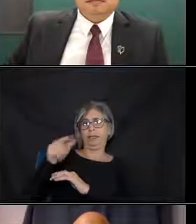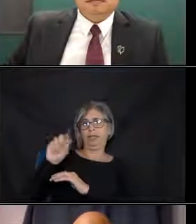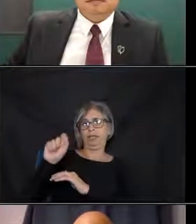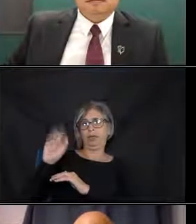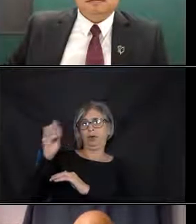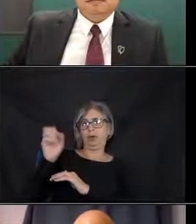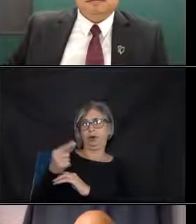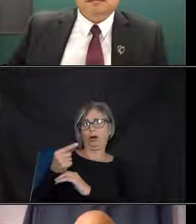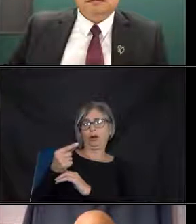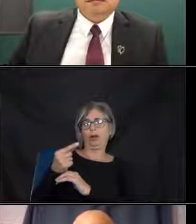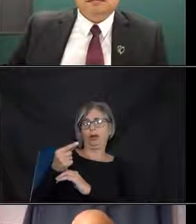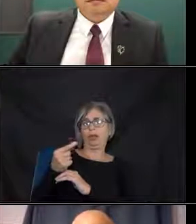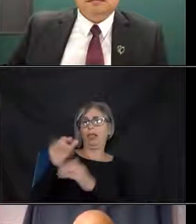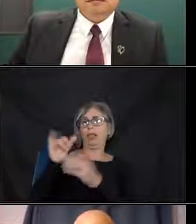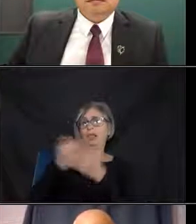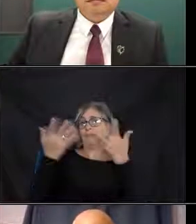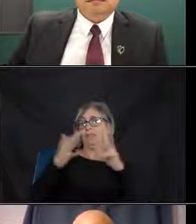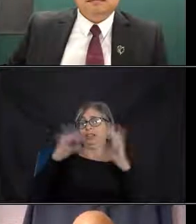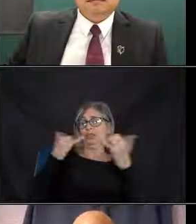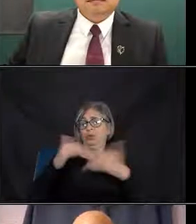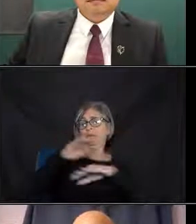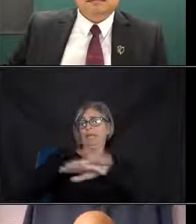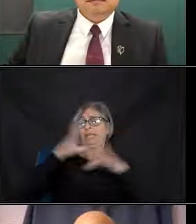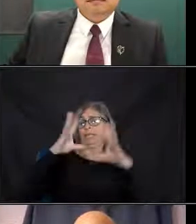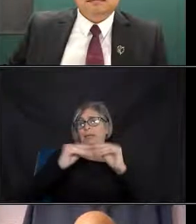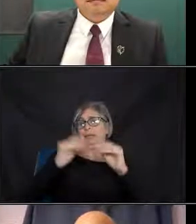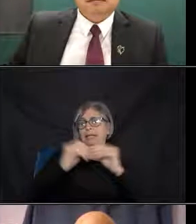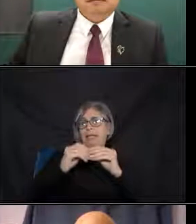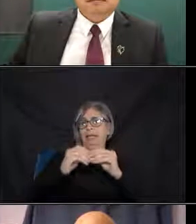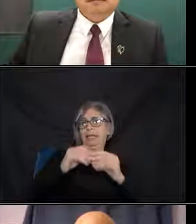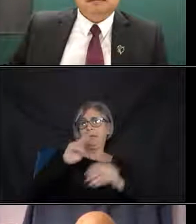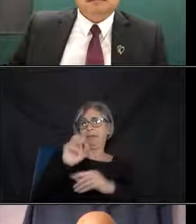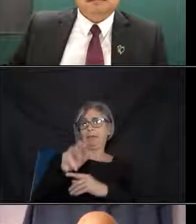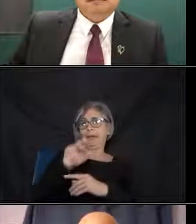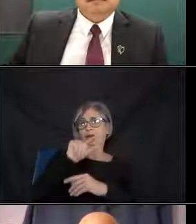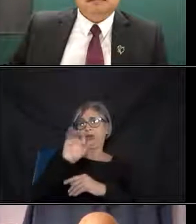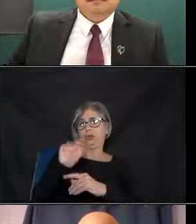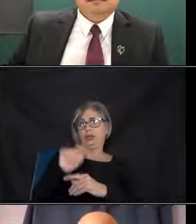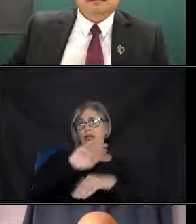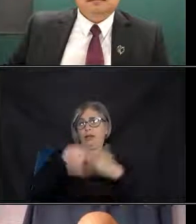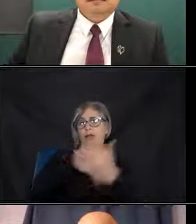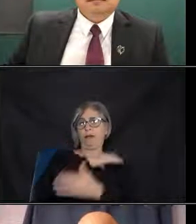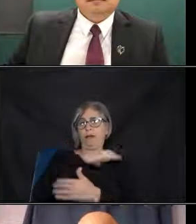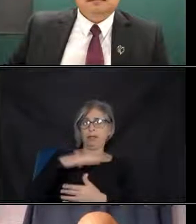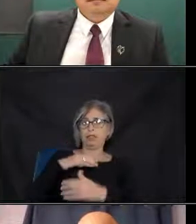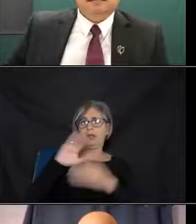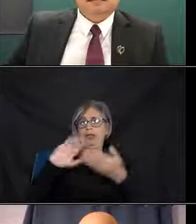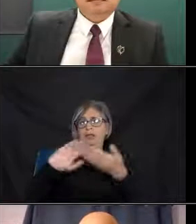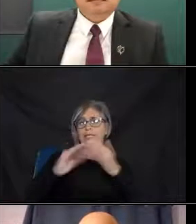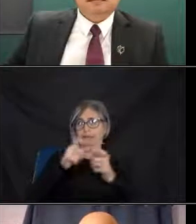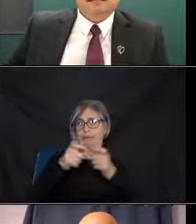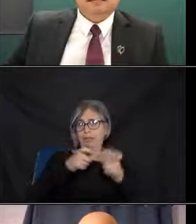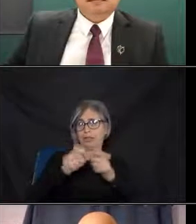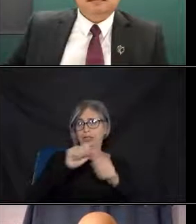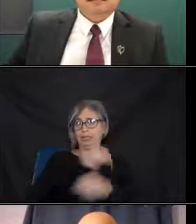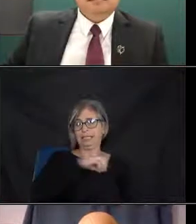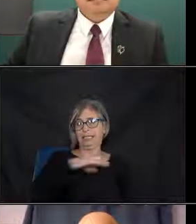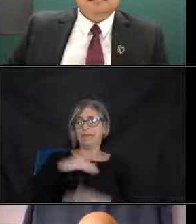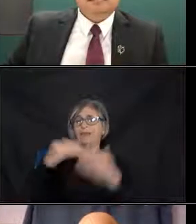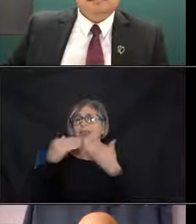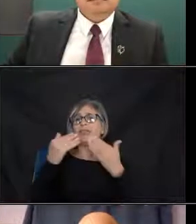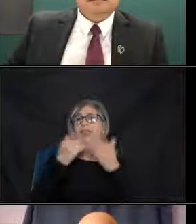boynton-beach.org. This concludes today's meeting. On behalf of Mayor Grant and all of our elected officials, the city manager and city staff, thank